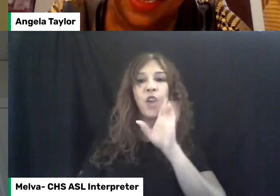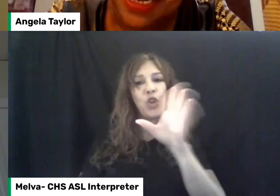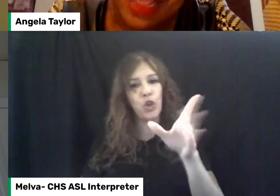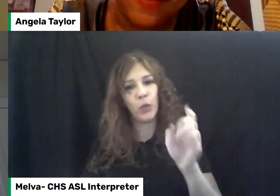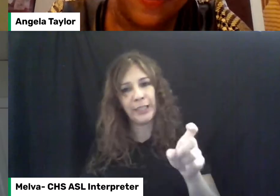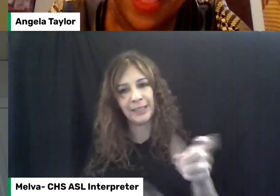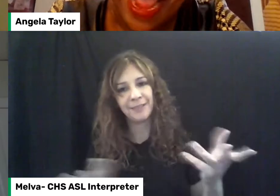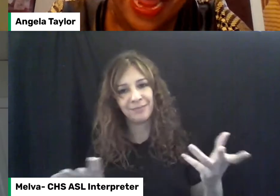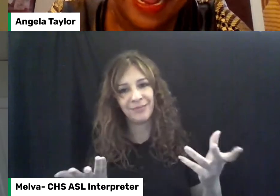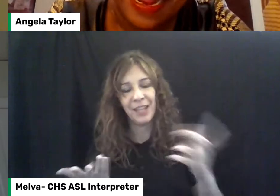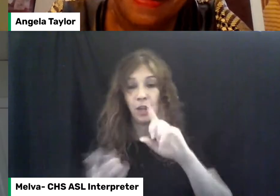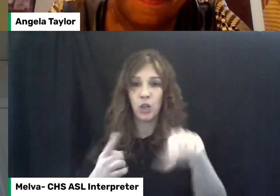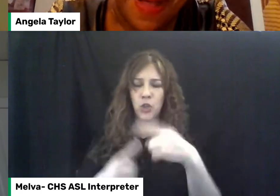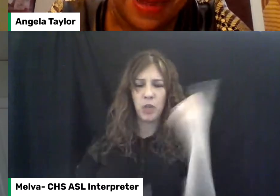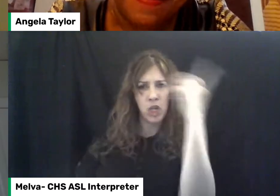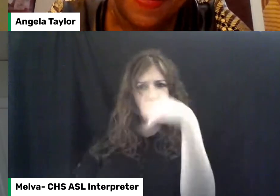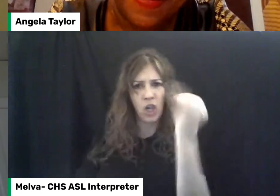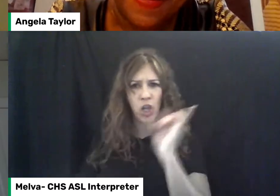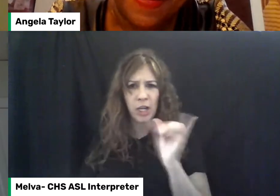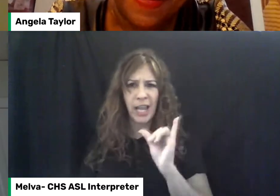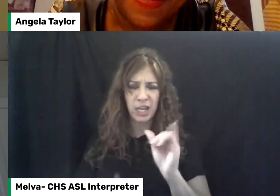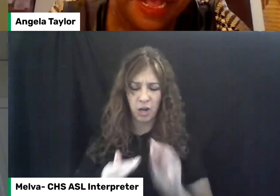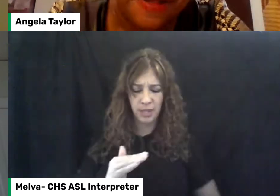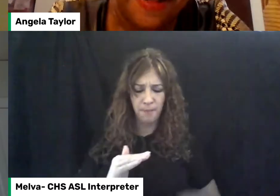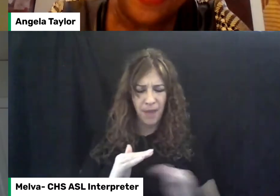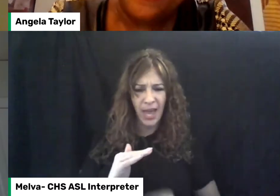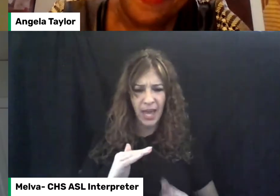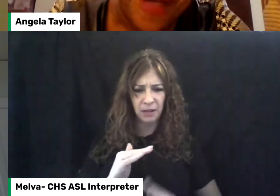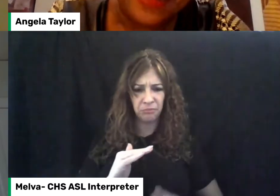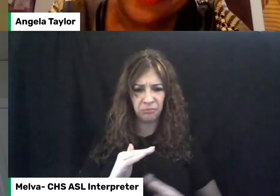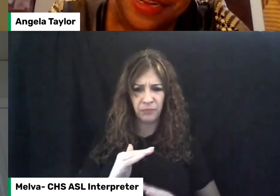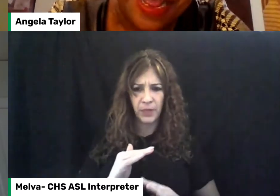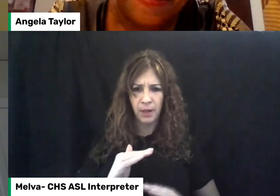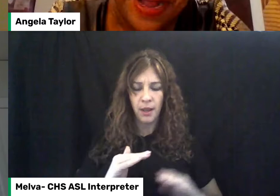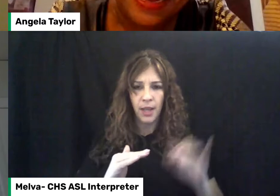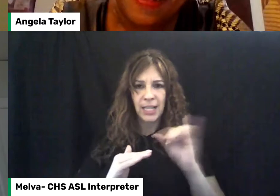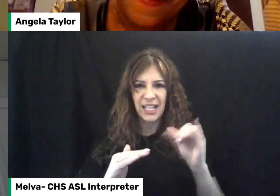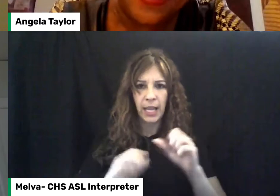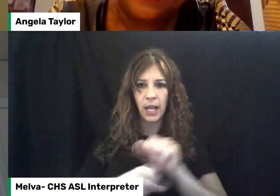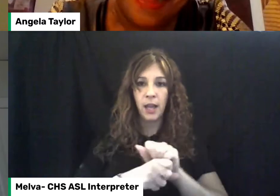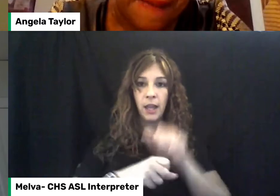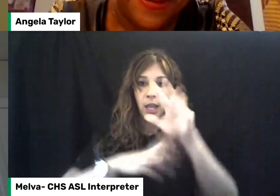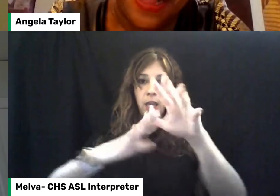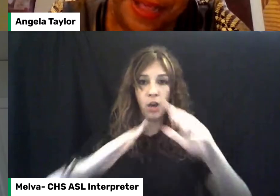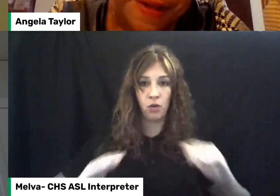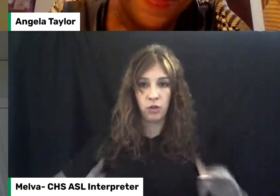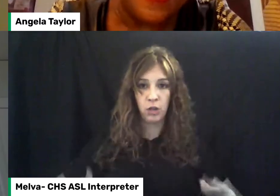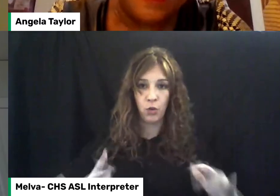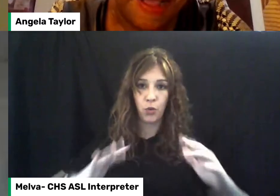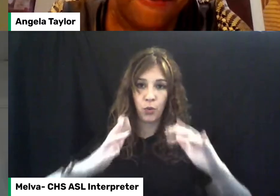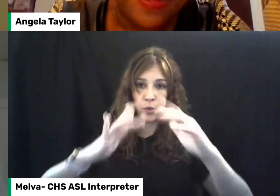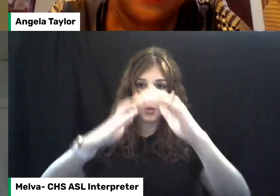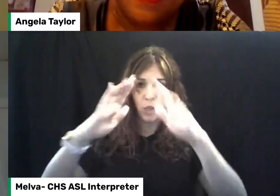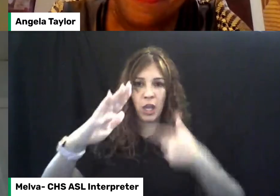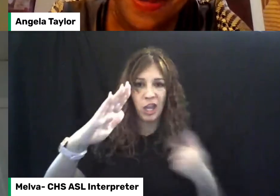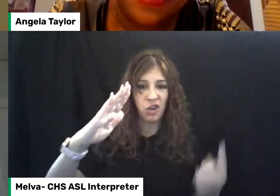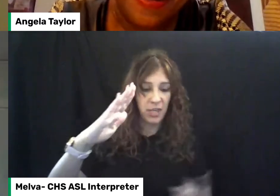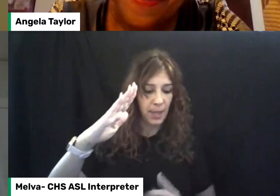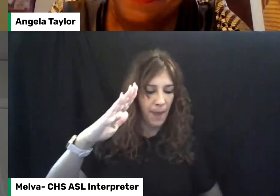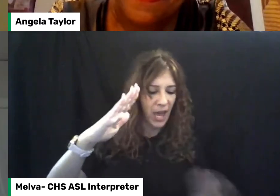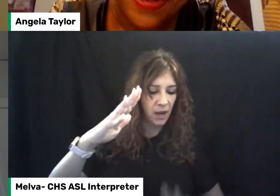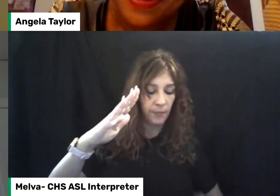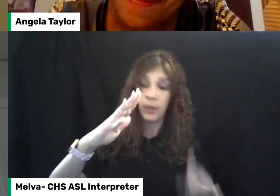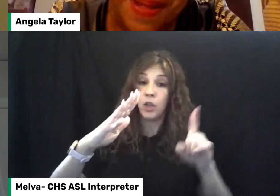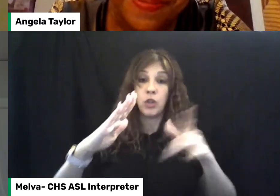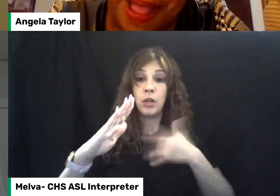Because when you look like you're the ant at the bottom of the ant hill, you actually that queen up at the top of the hill, directing them where